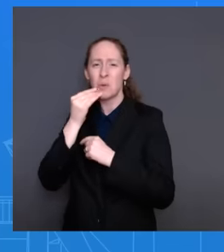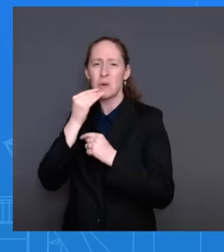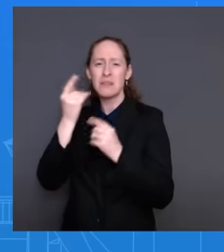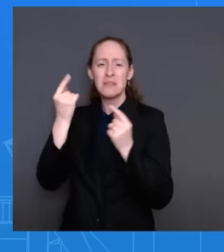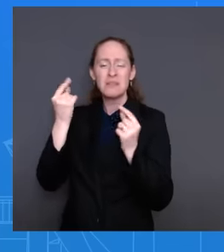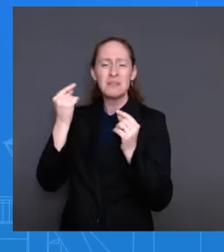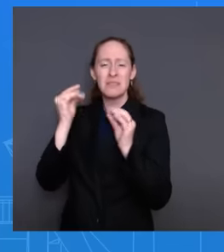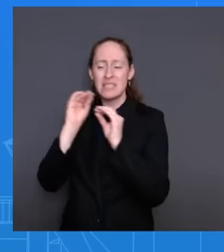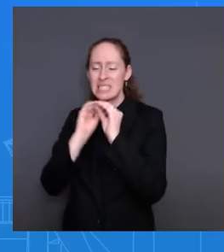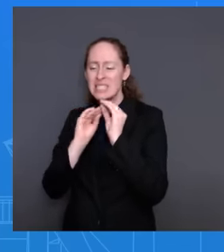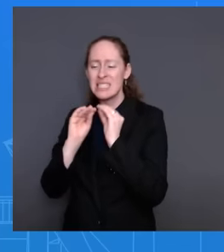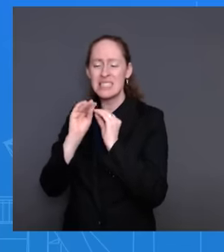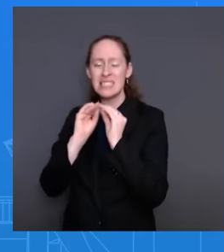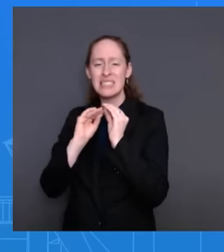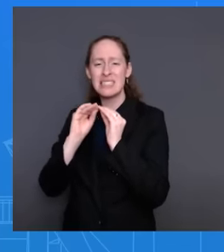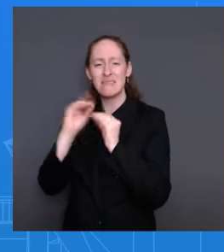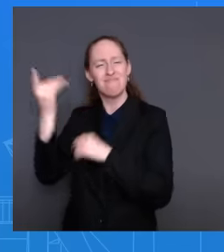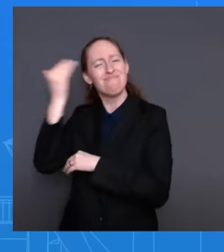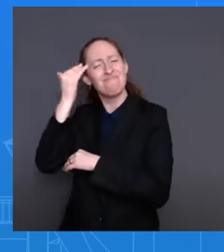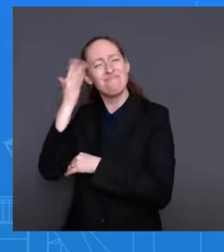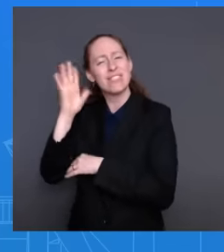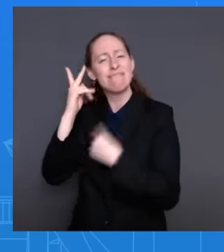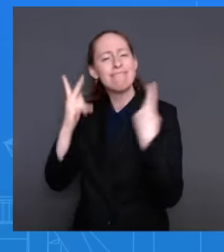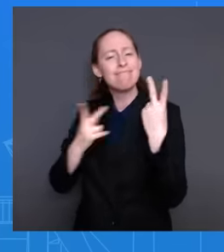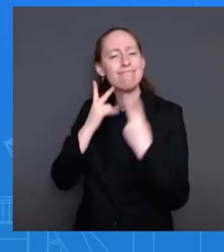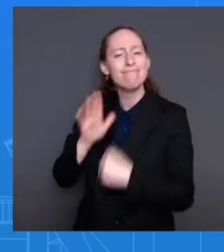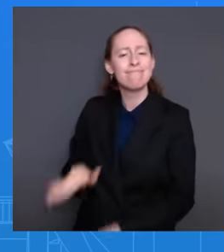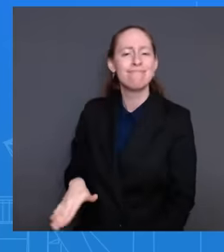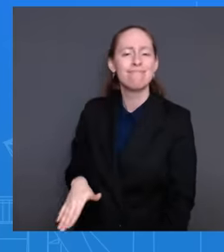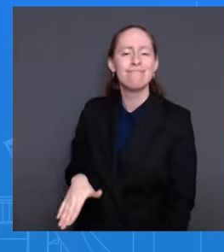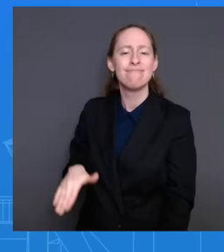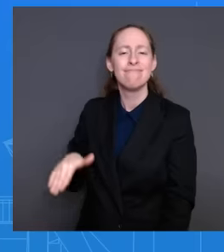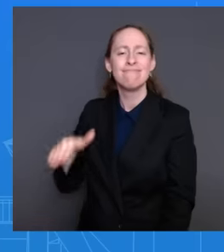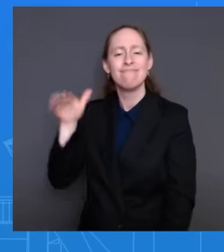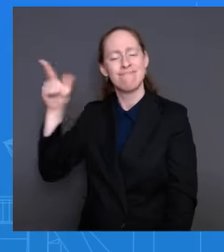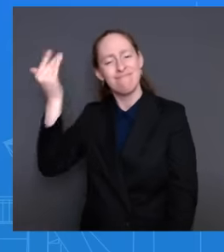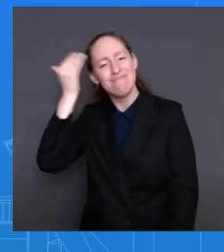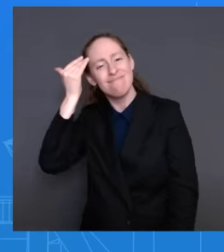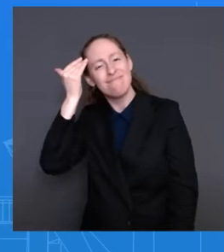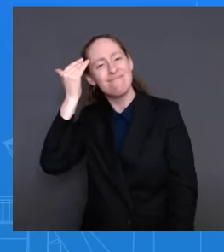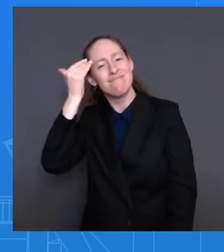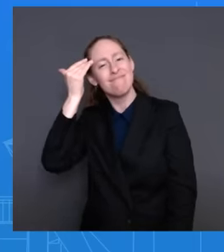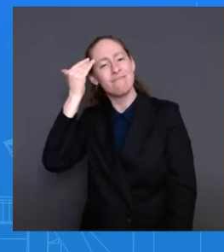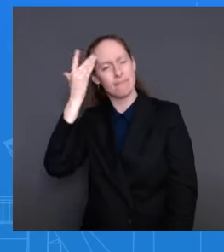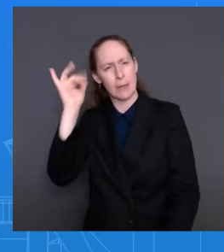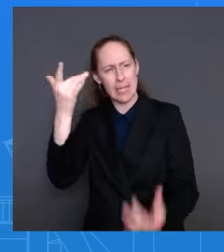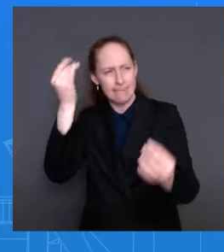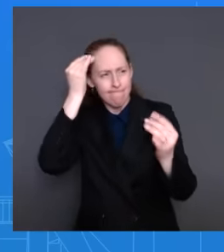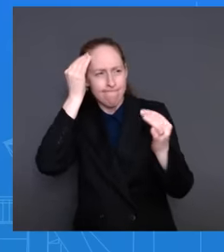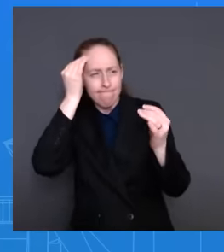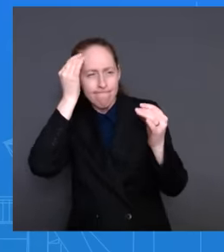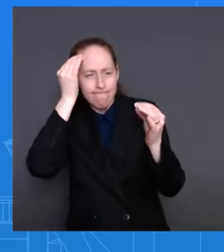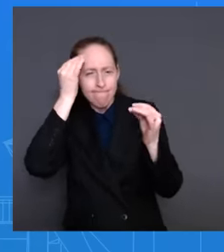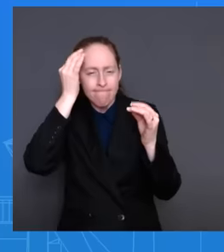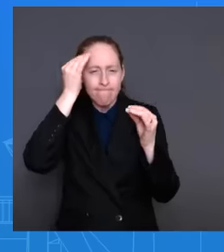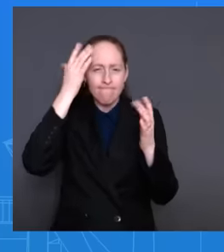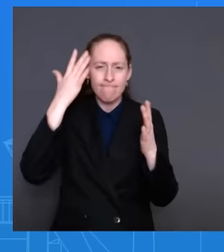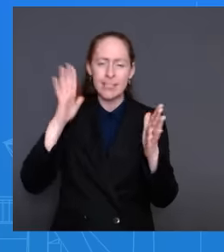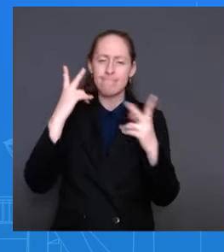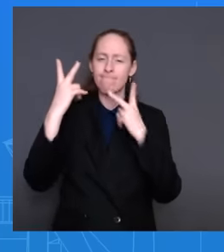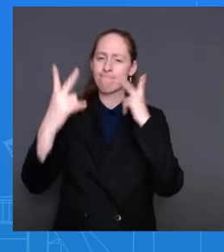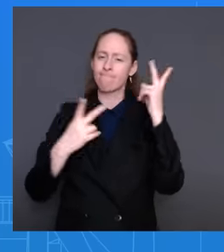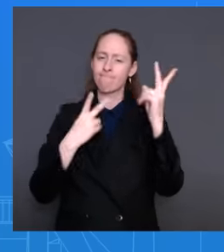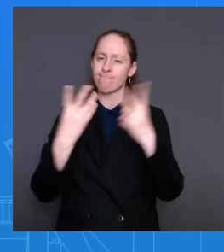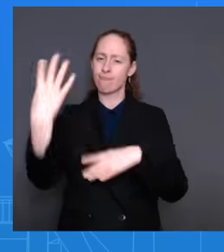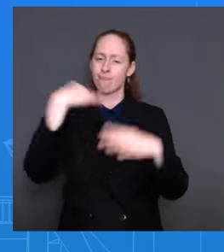he understands that right now the top issue on people's minds is prices at the gas station, prices at the